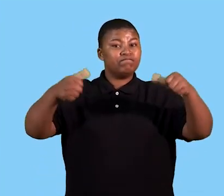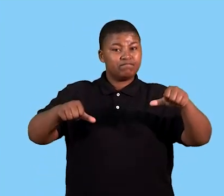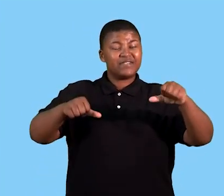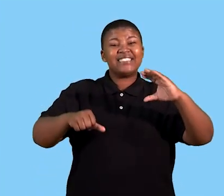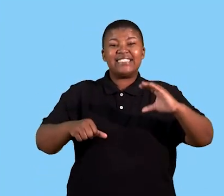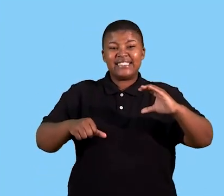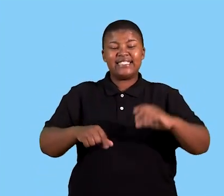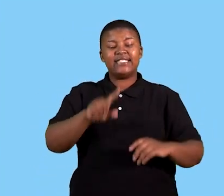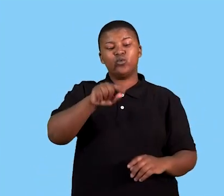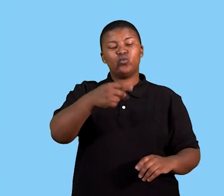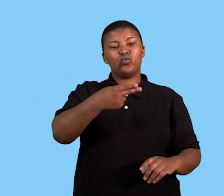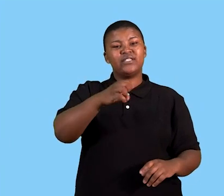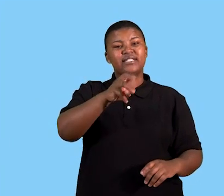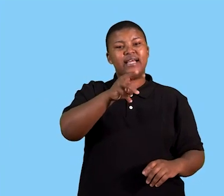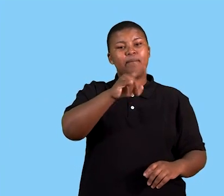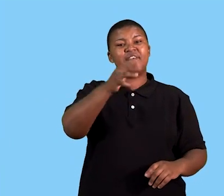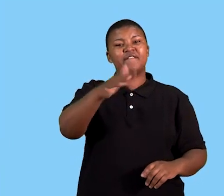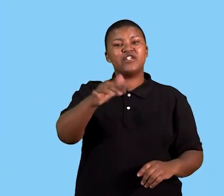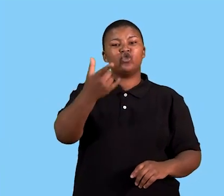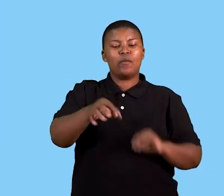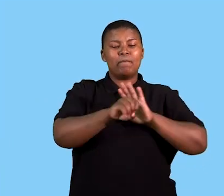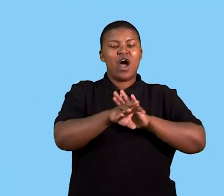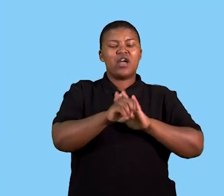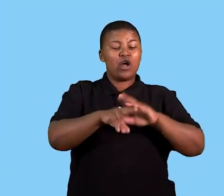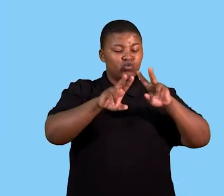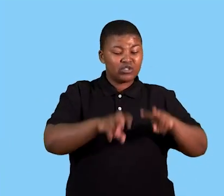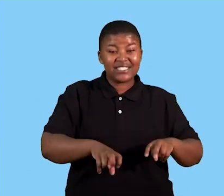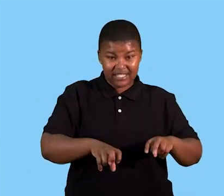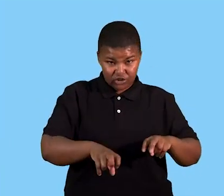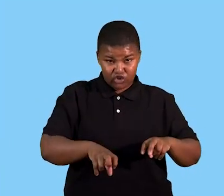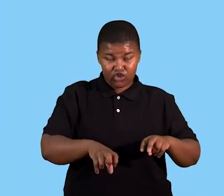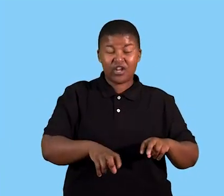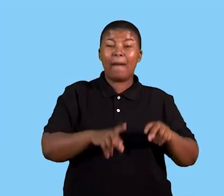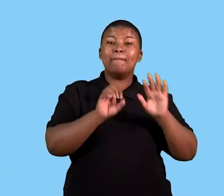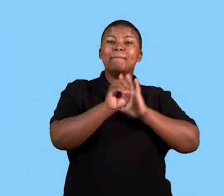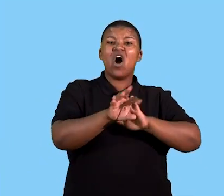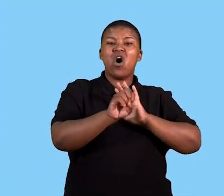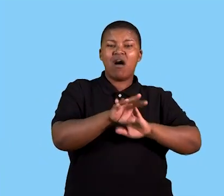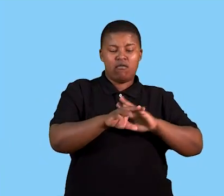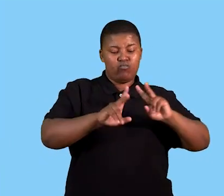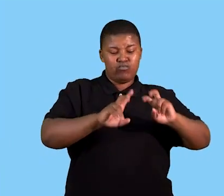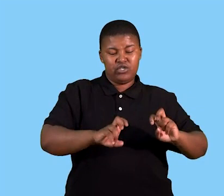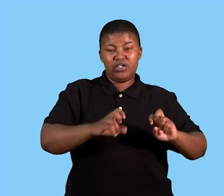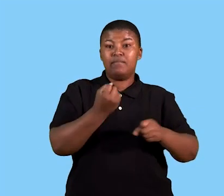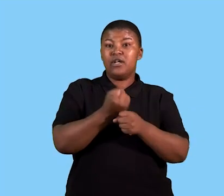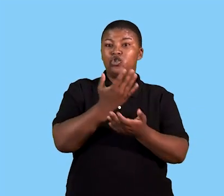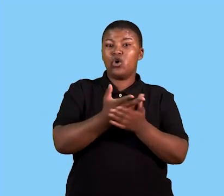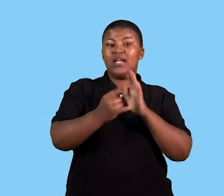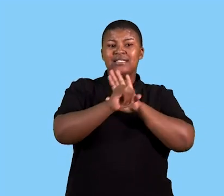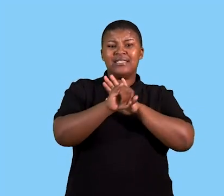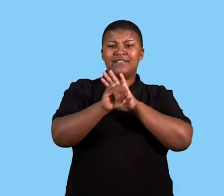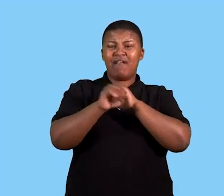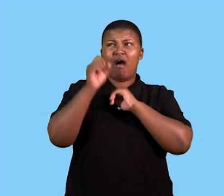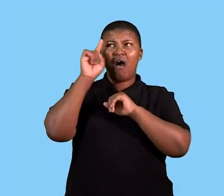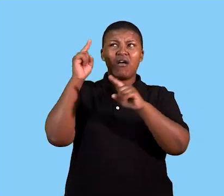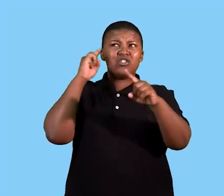Okay, then let's look at C. Tembe did market research. There is our clue, market research, to